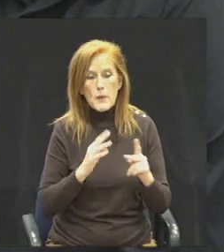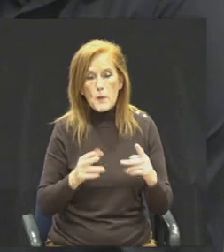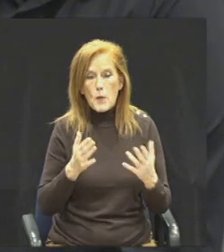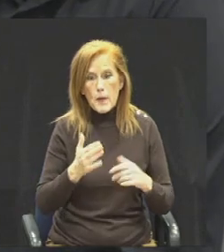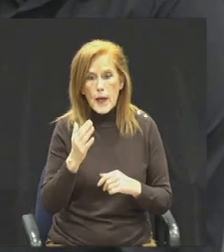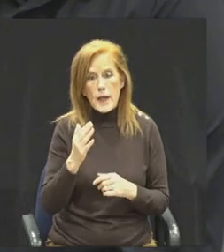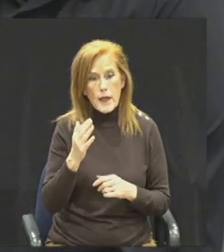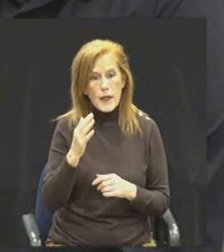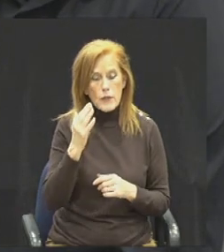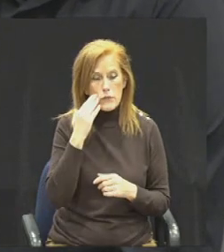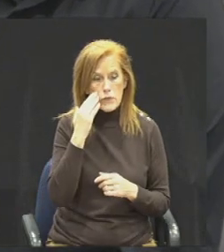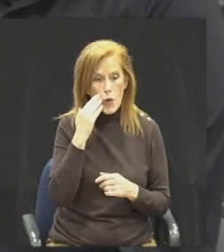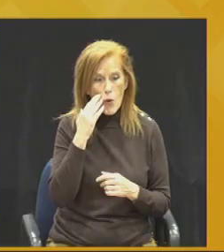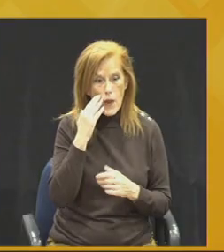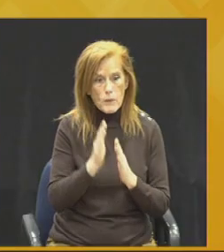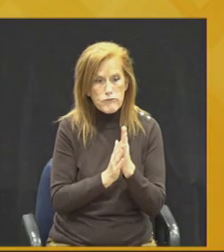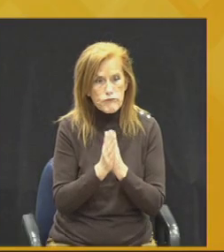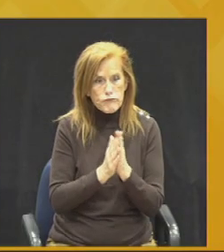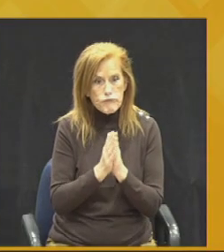participating.